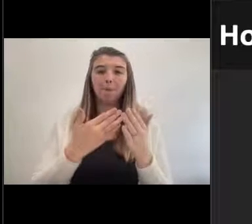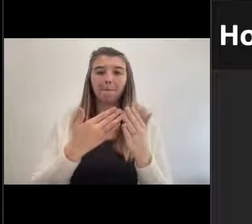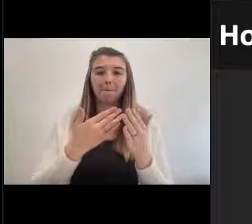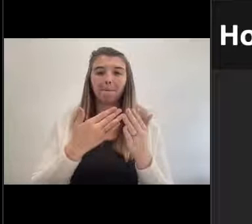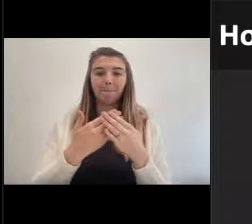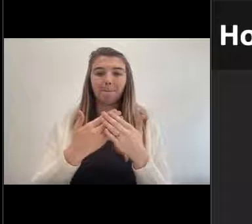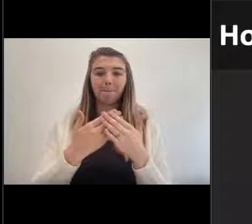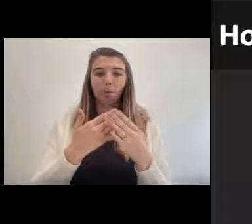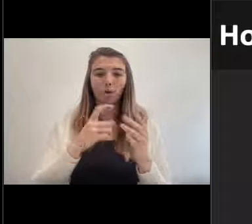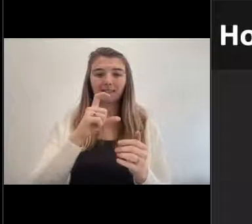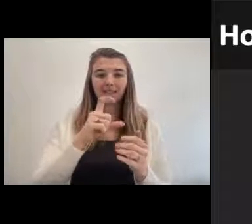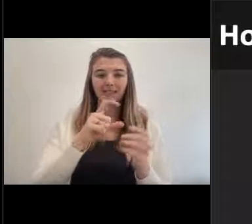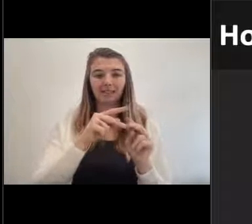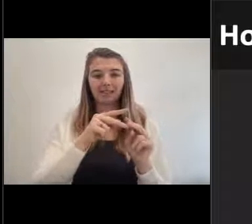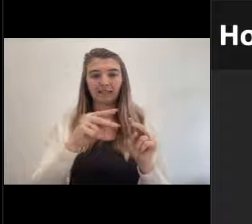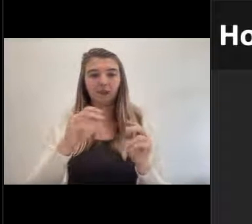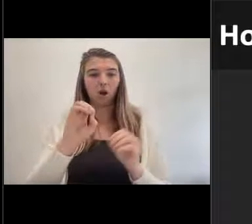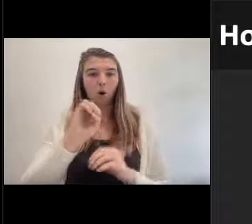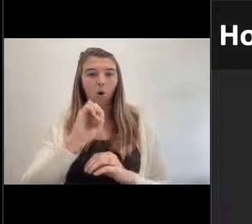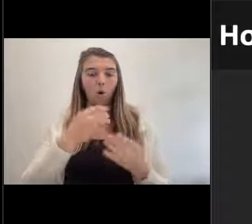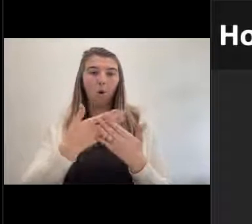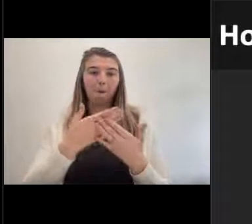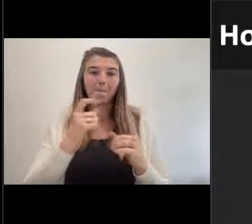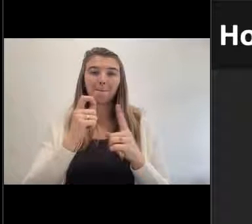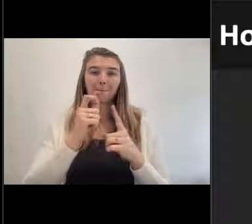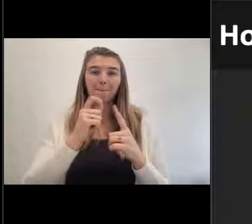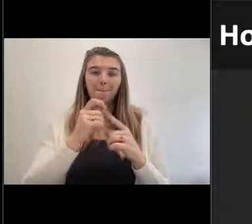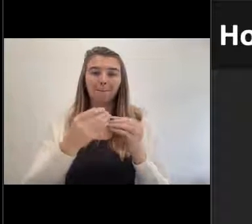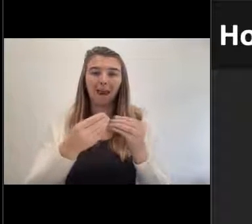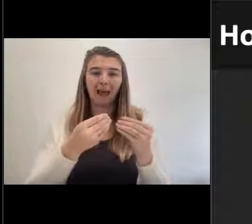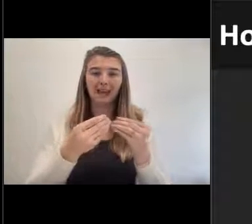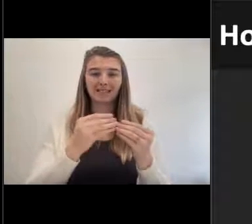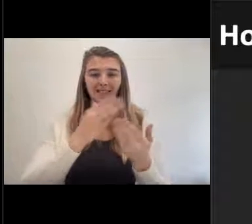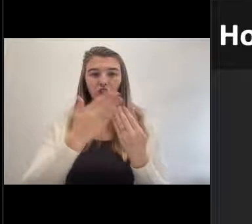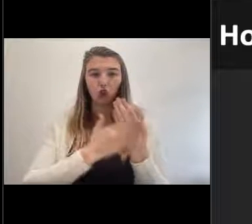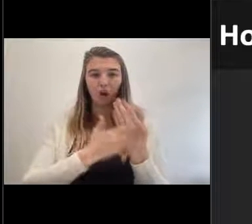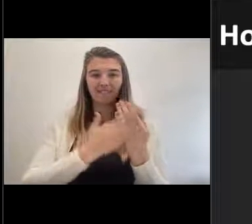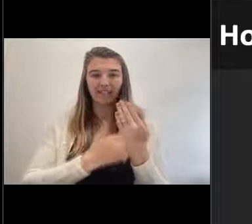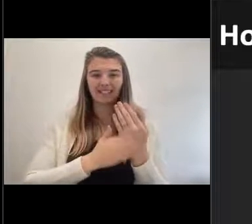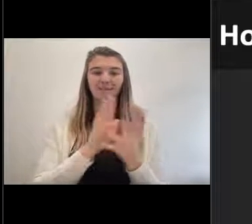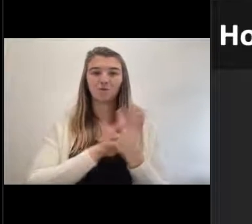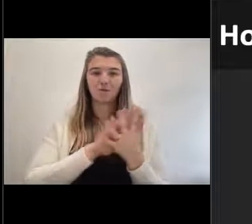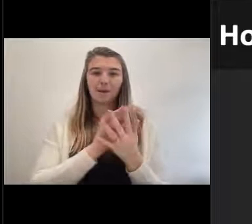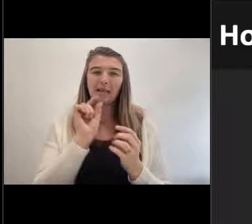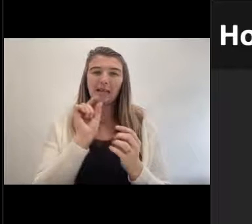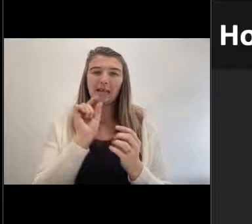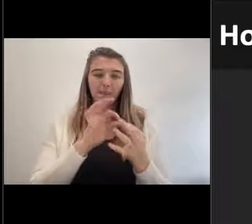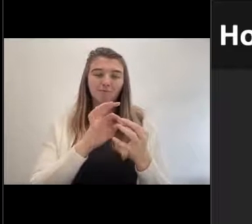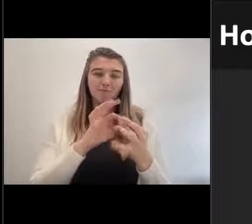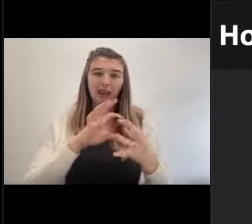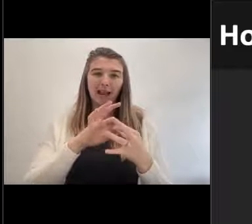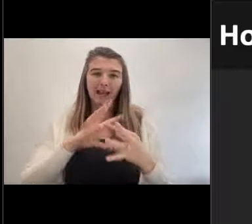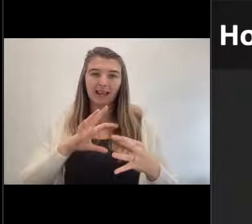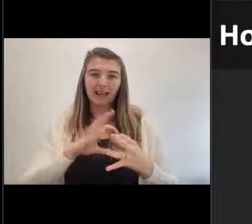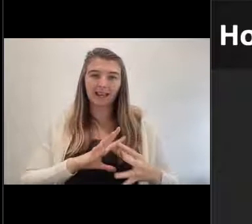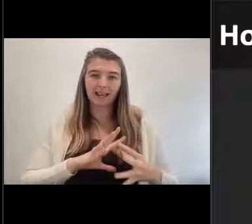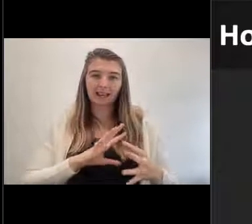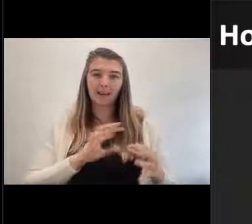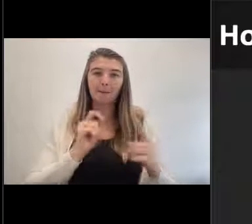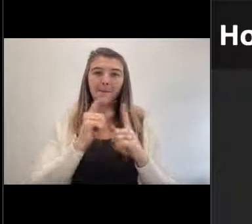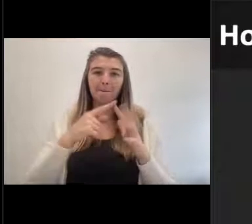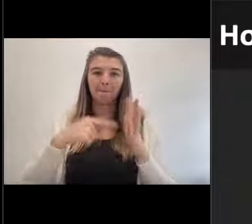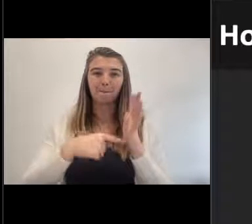double bonds on the plastic surface, which is indicative of hydrolysis or breakage of the PET chains. So what we see is that we